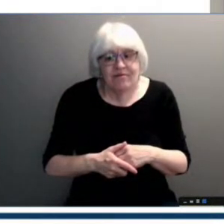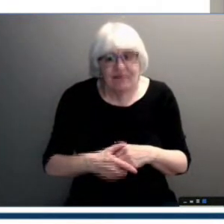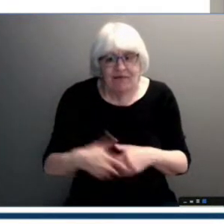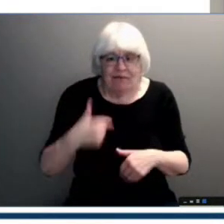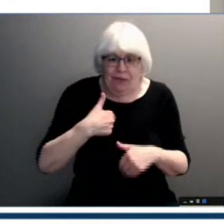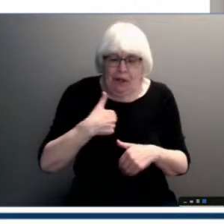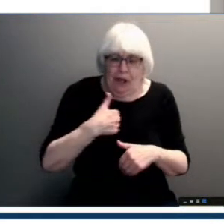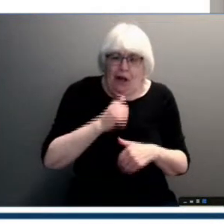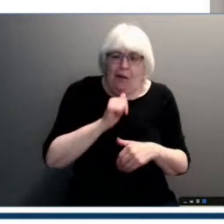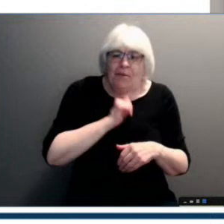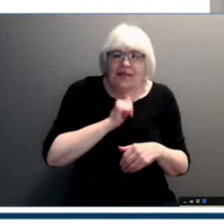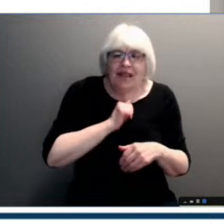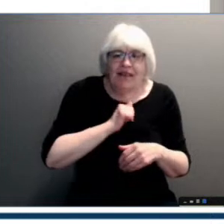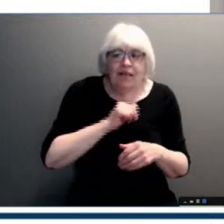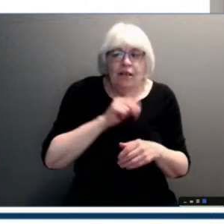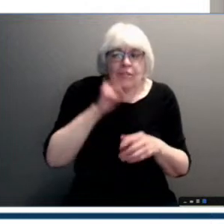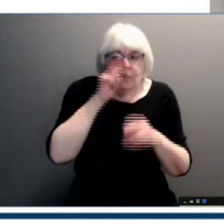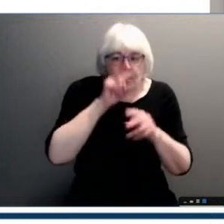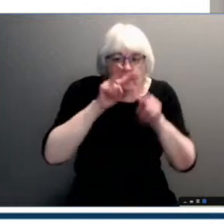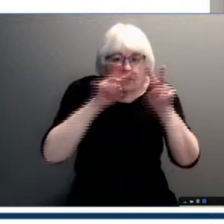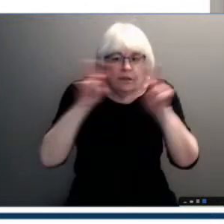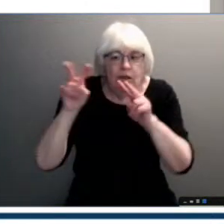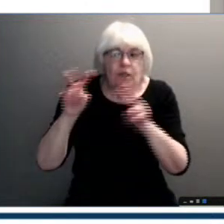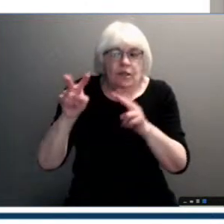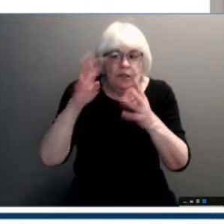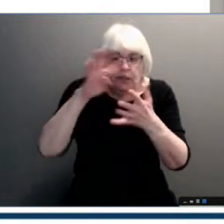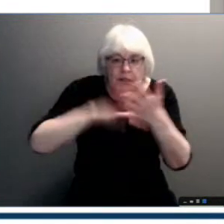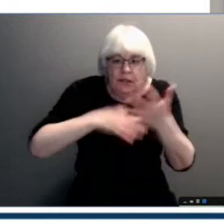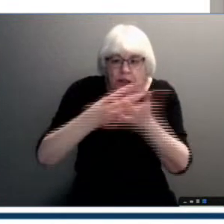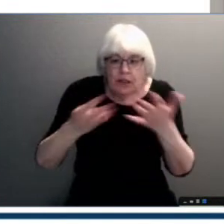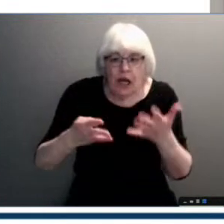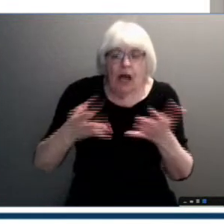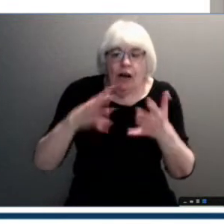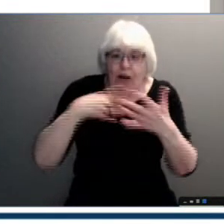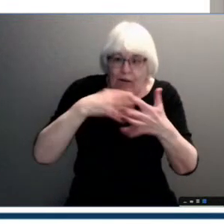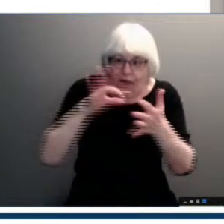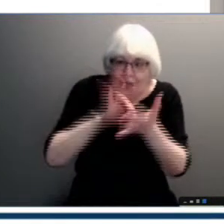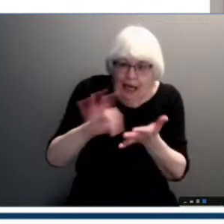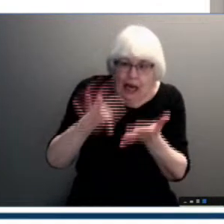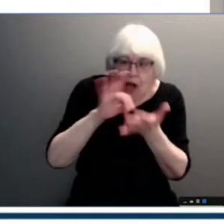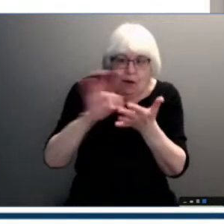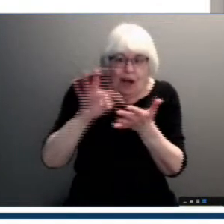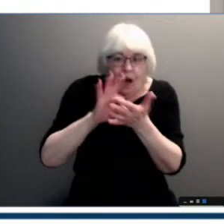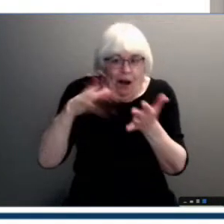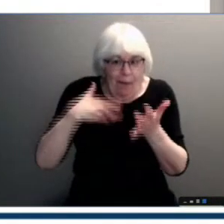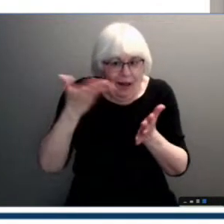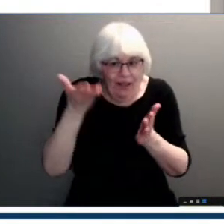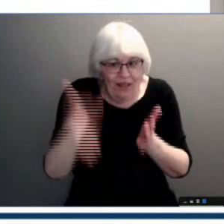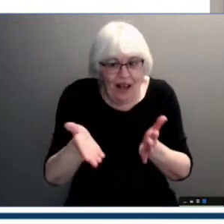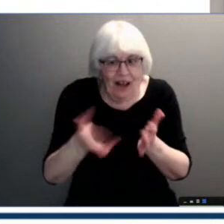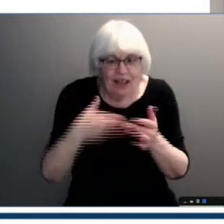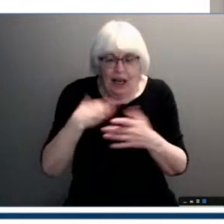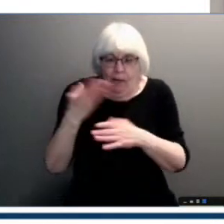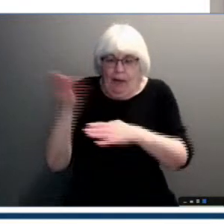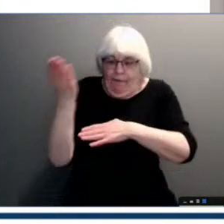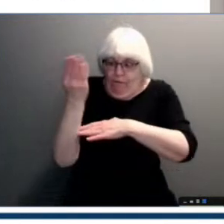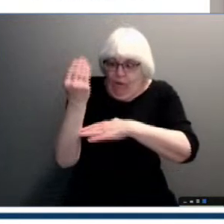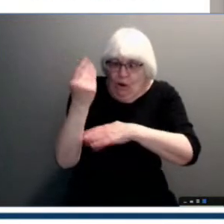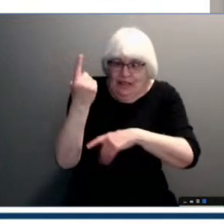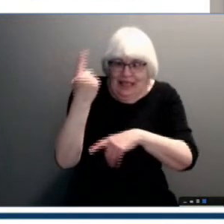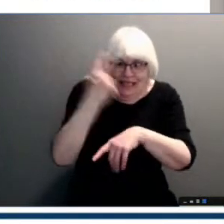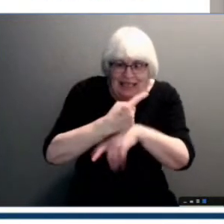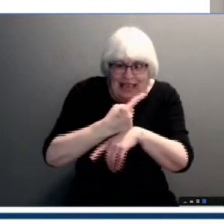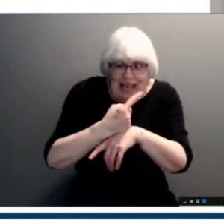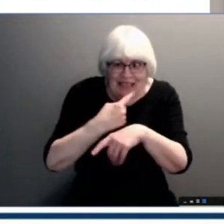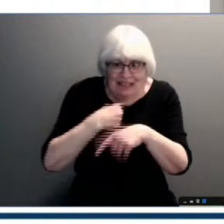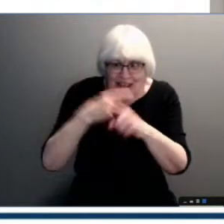and clock watching this week, as I myself was at an event last week where people have since tested positive. I